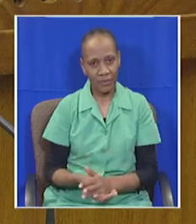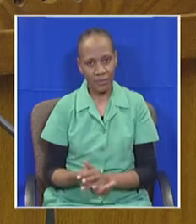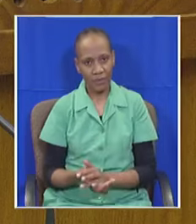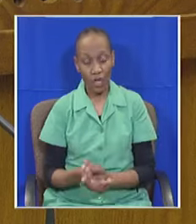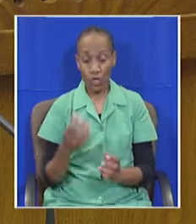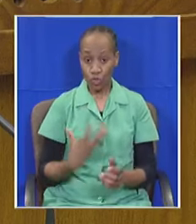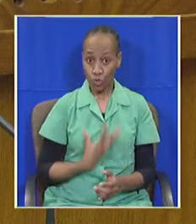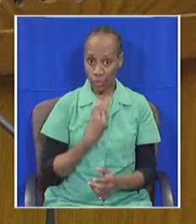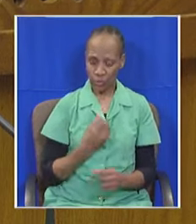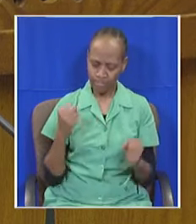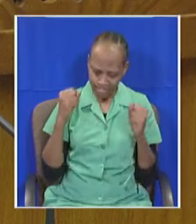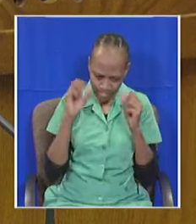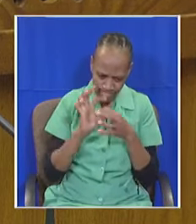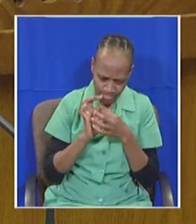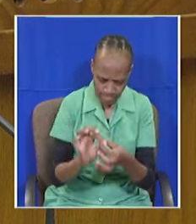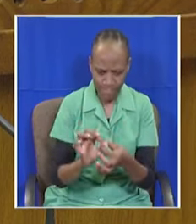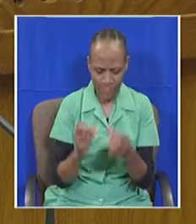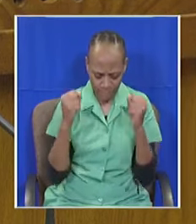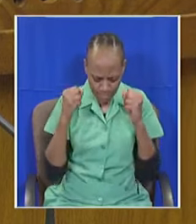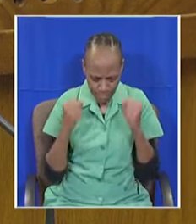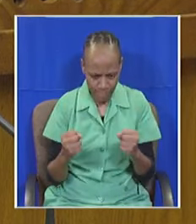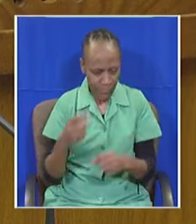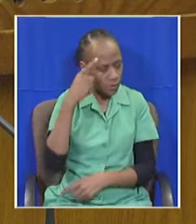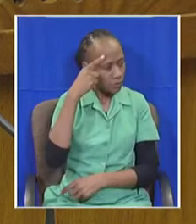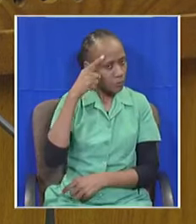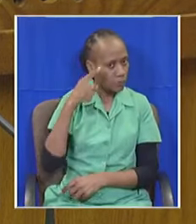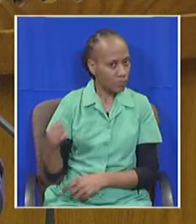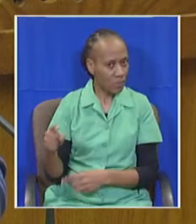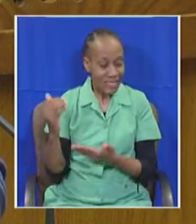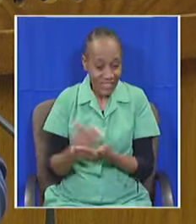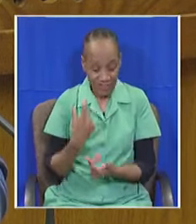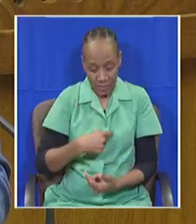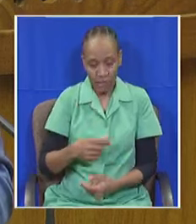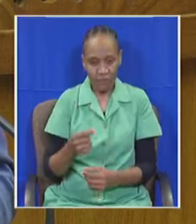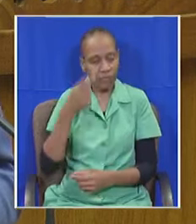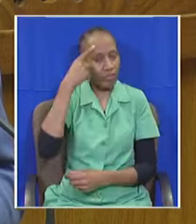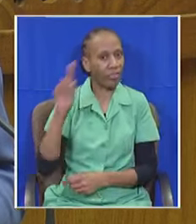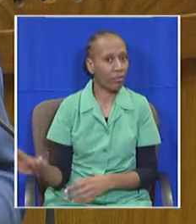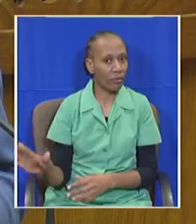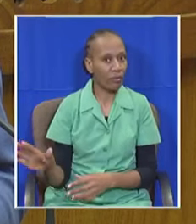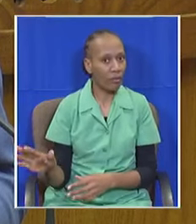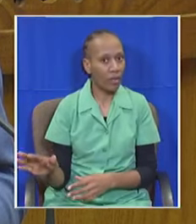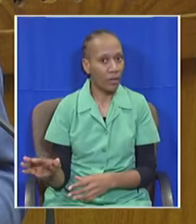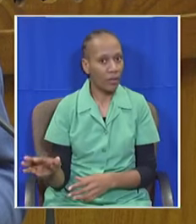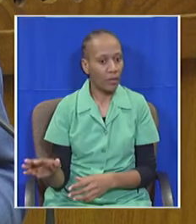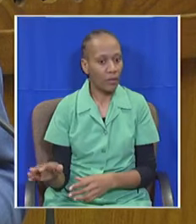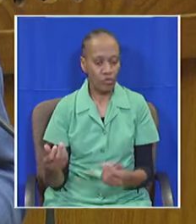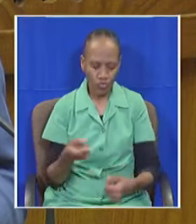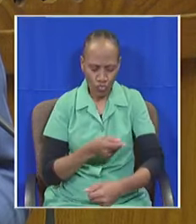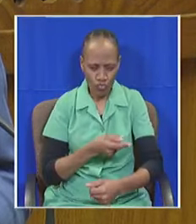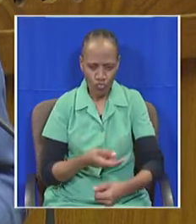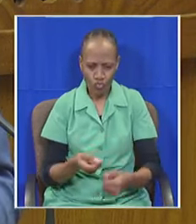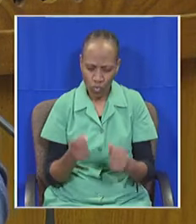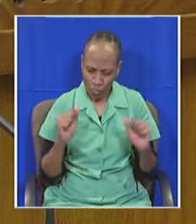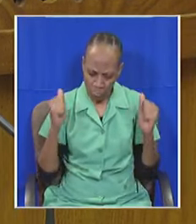dedicated students who showed reckless disregard for their own safety, and in emulating their forebears, they courageously